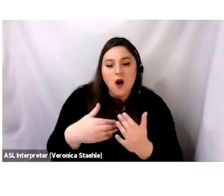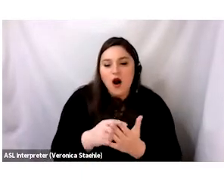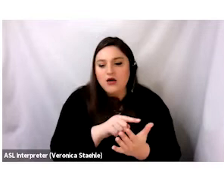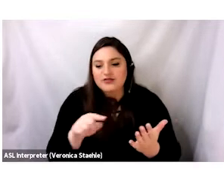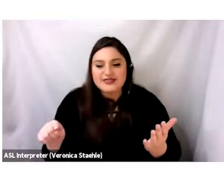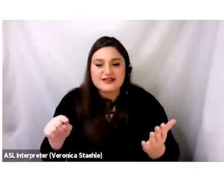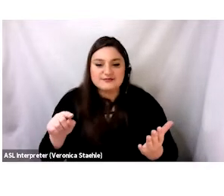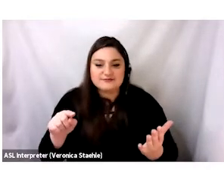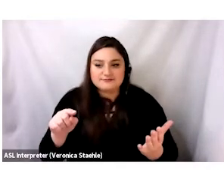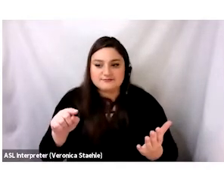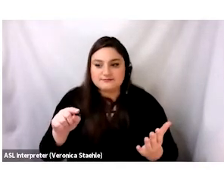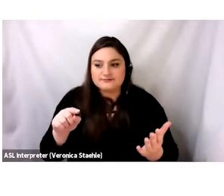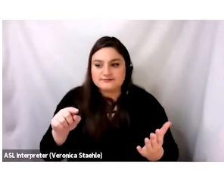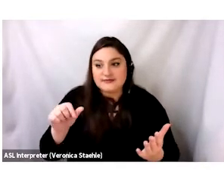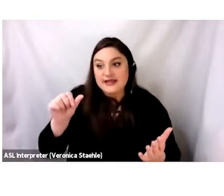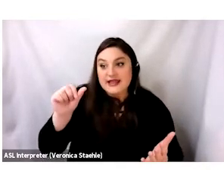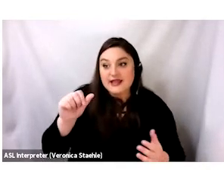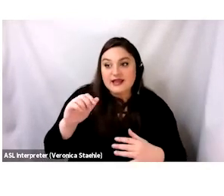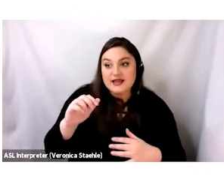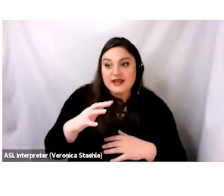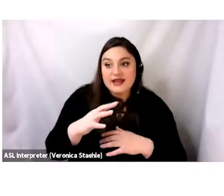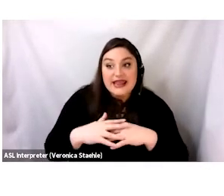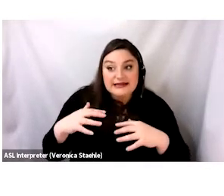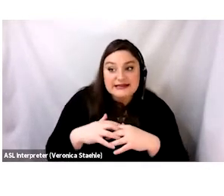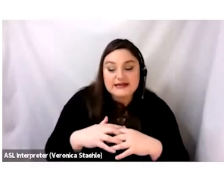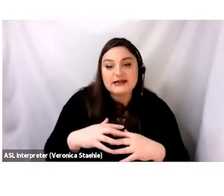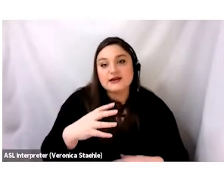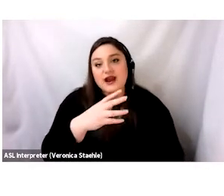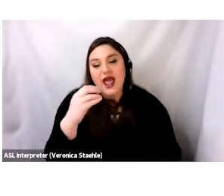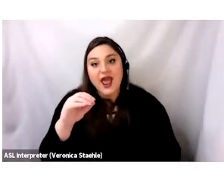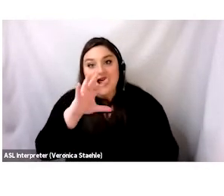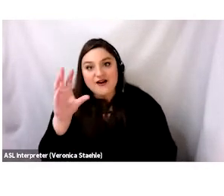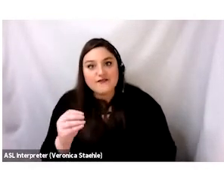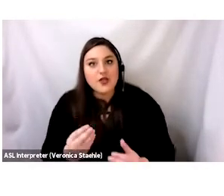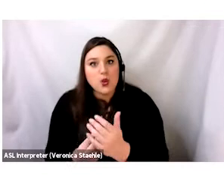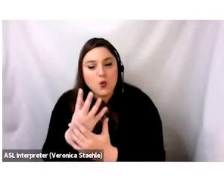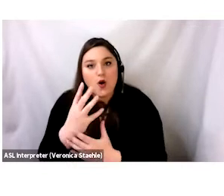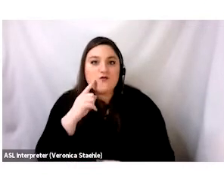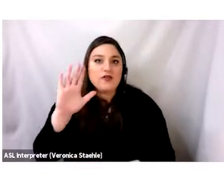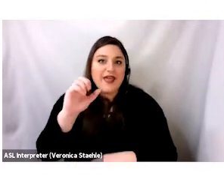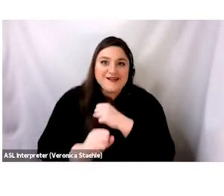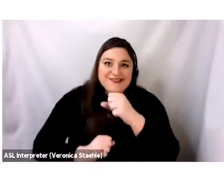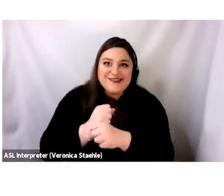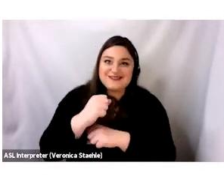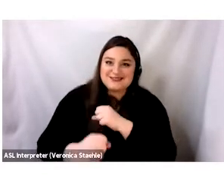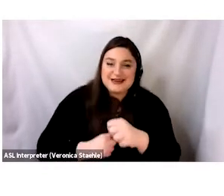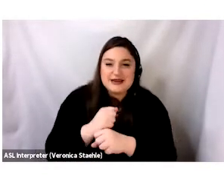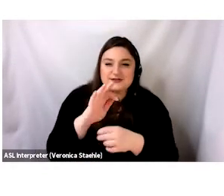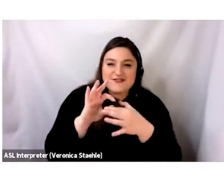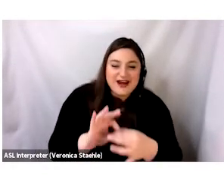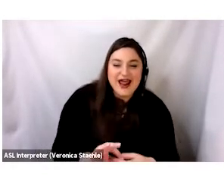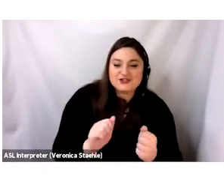developed through years of working with this plant and having a connection to this plant was so useful